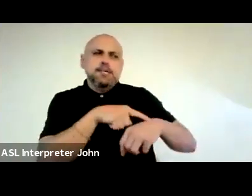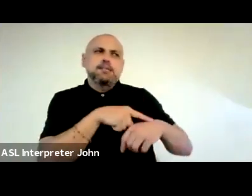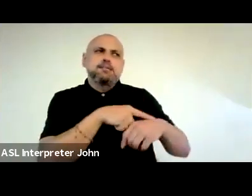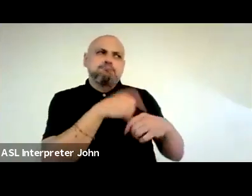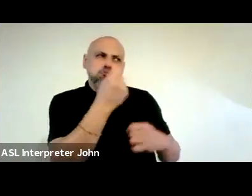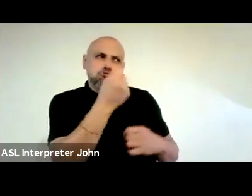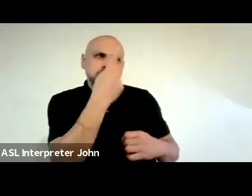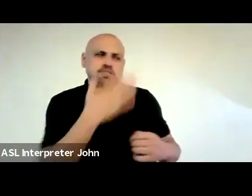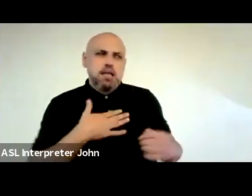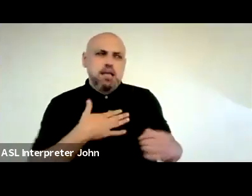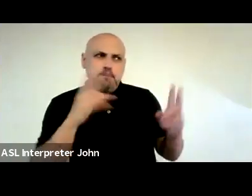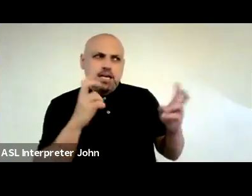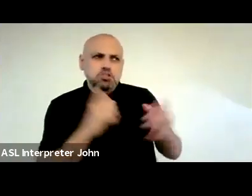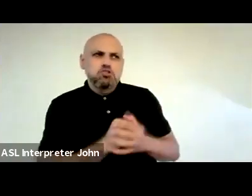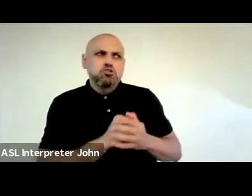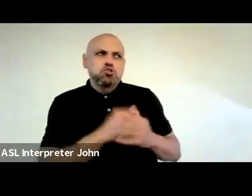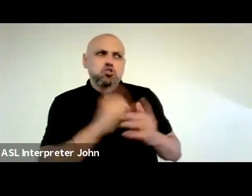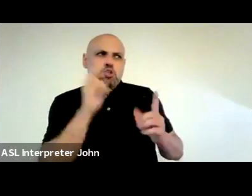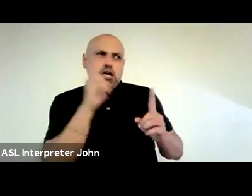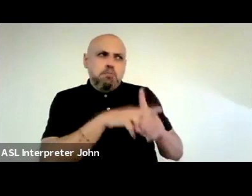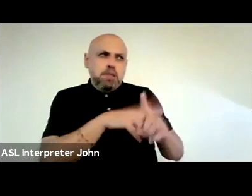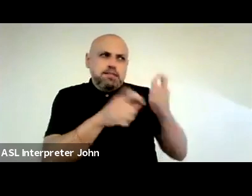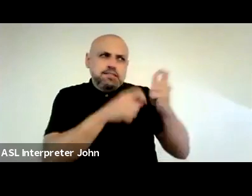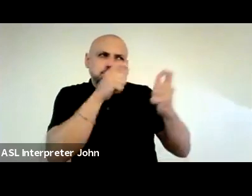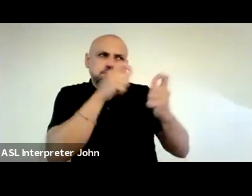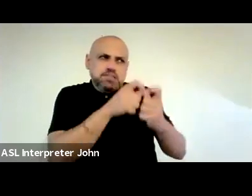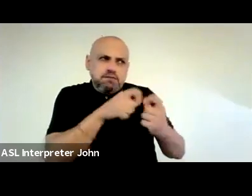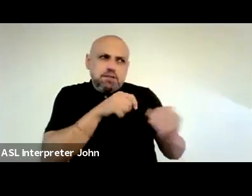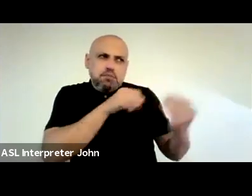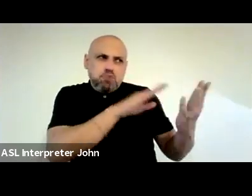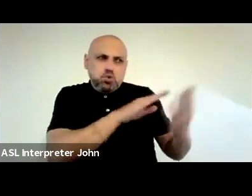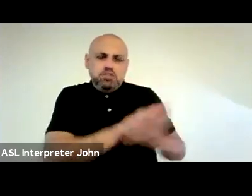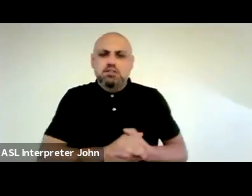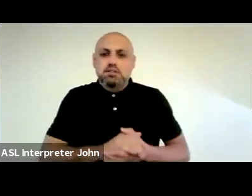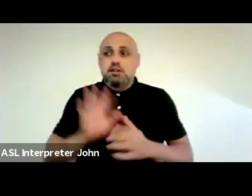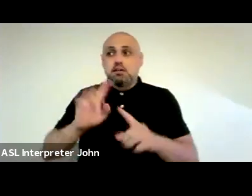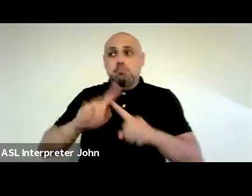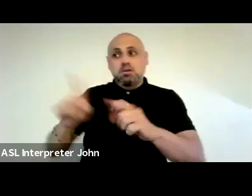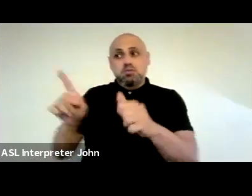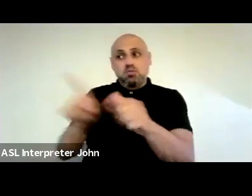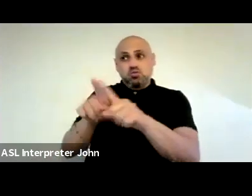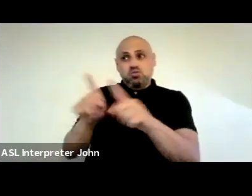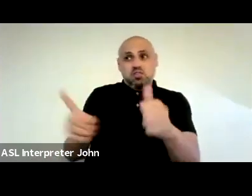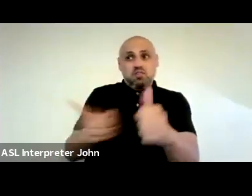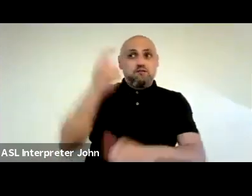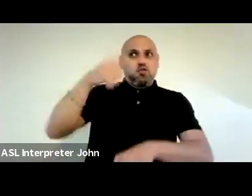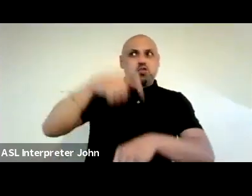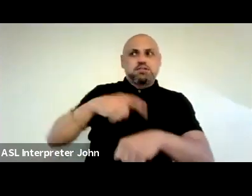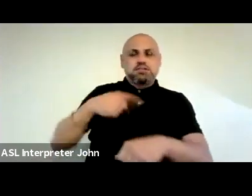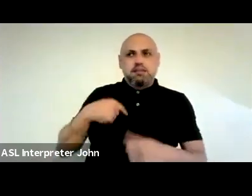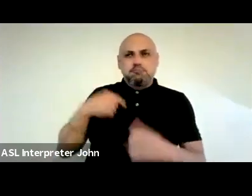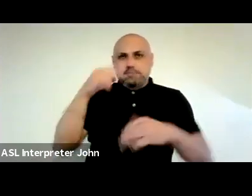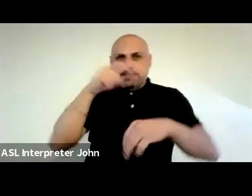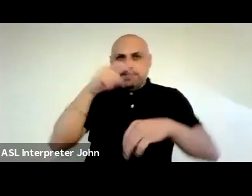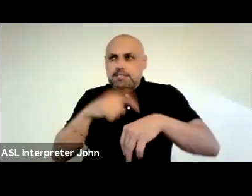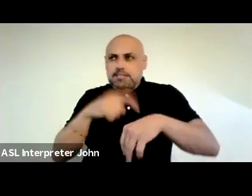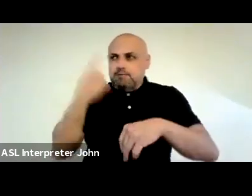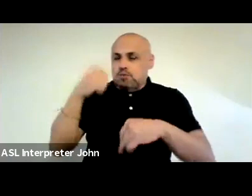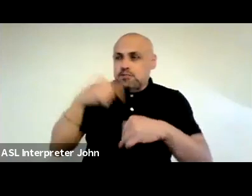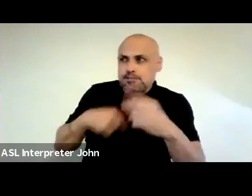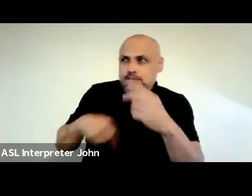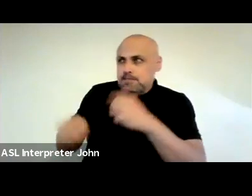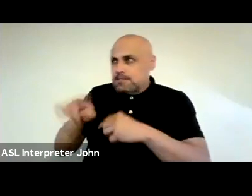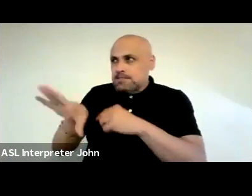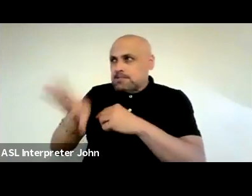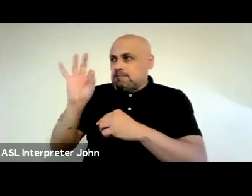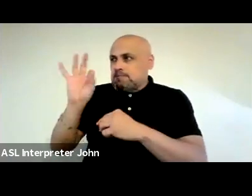and careful approaches. But this was also the first time I took the time to find the right psychiatrist. It works both